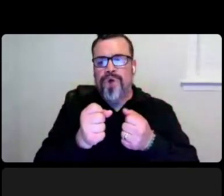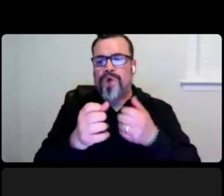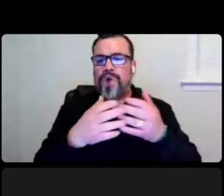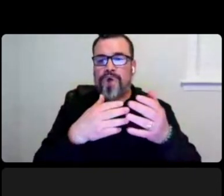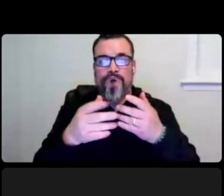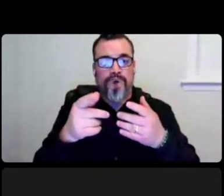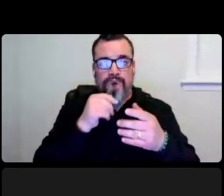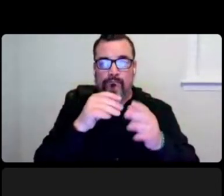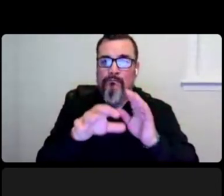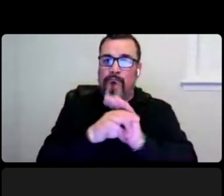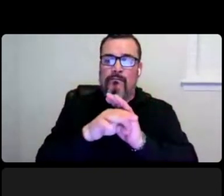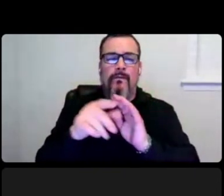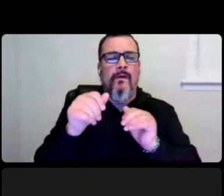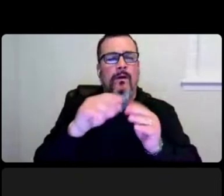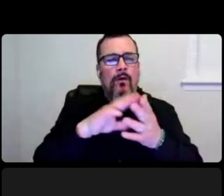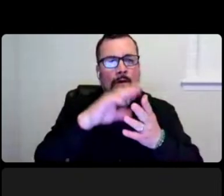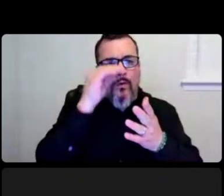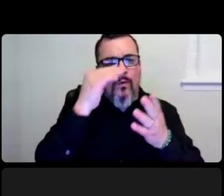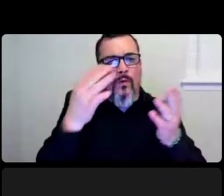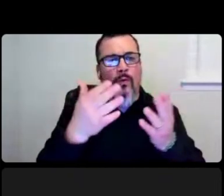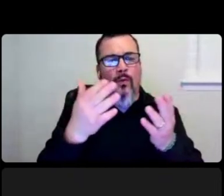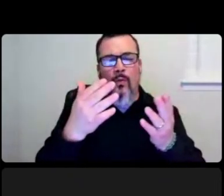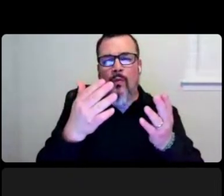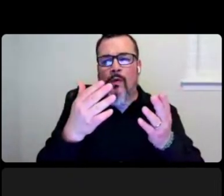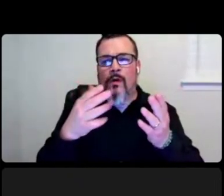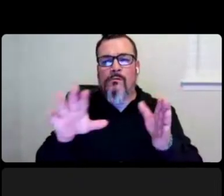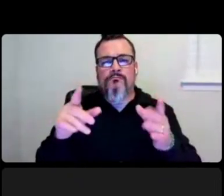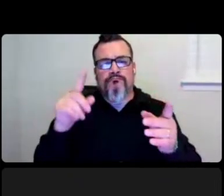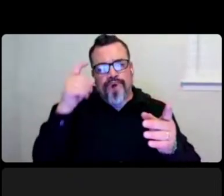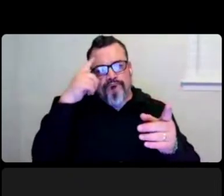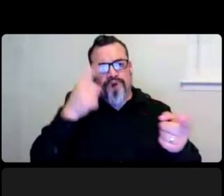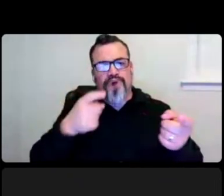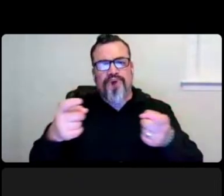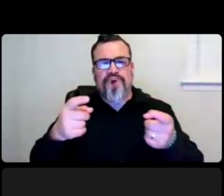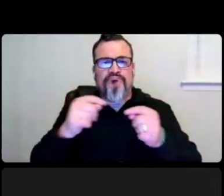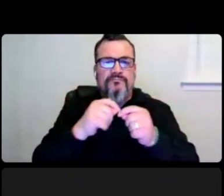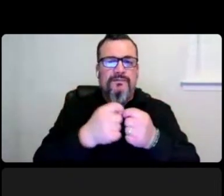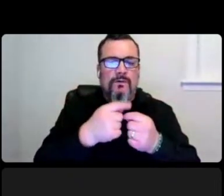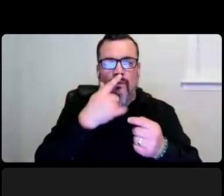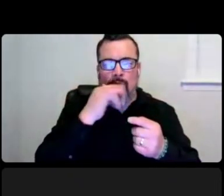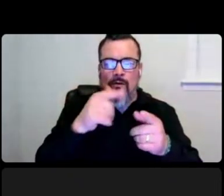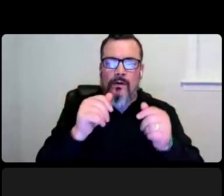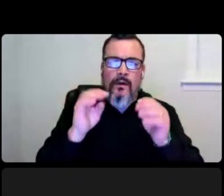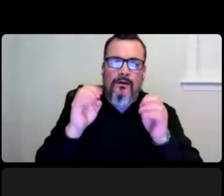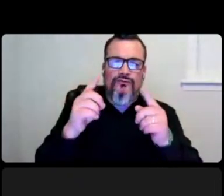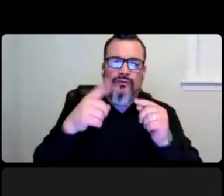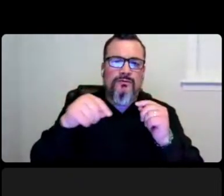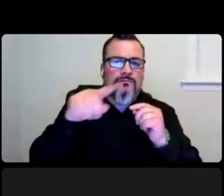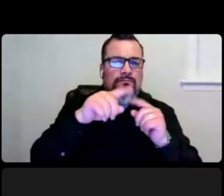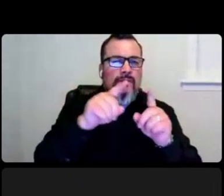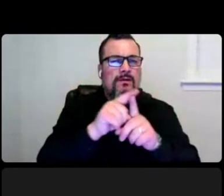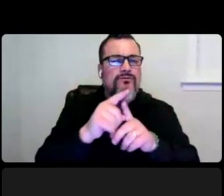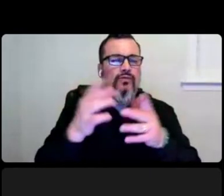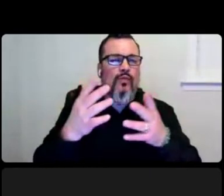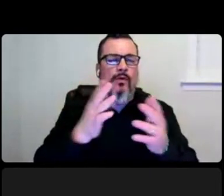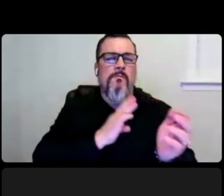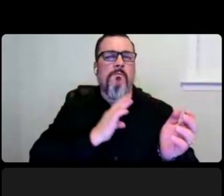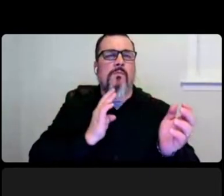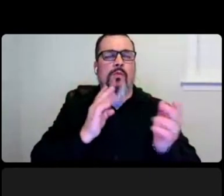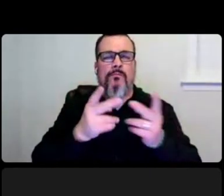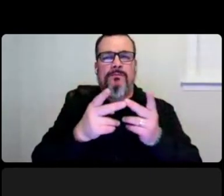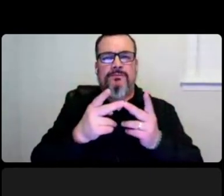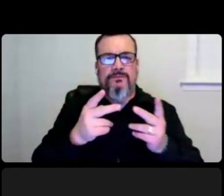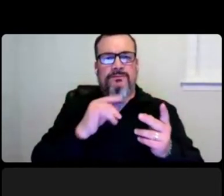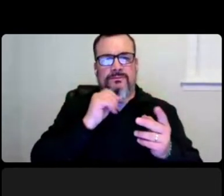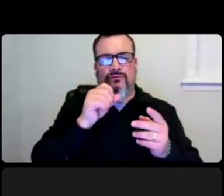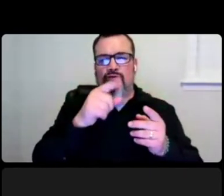get elected, they can learn what a governance team looks like. And you can educate people as to what a board position is, so you